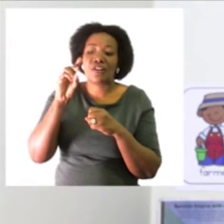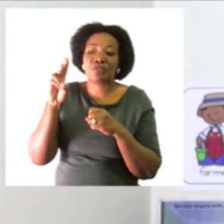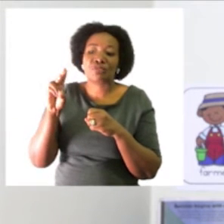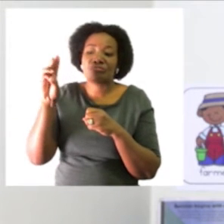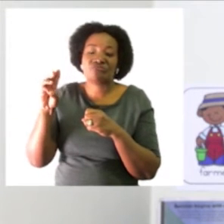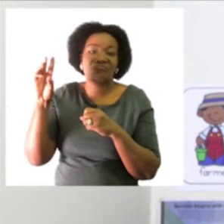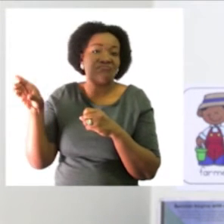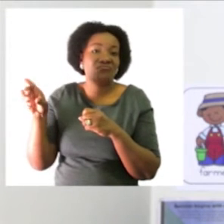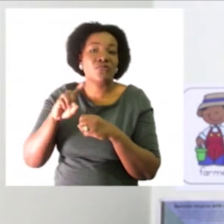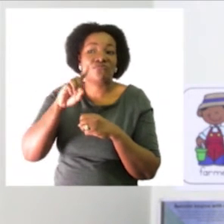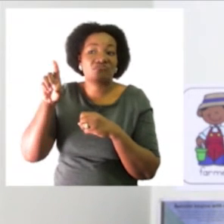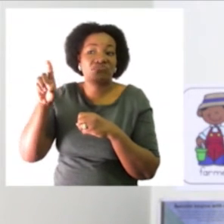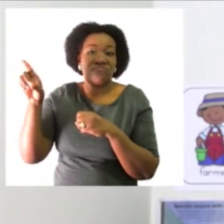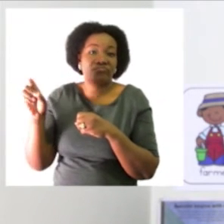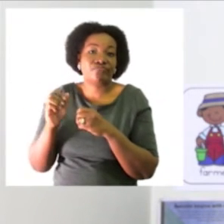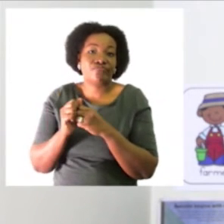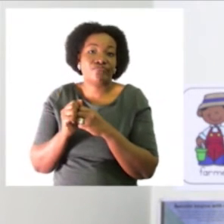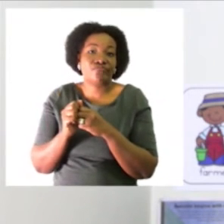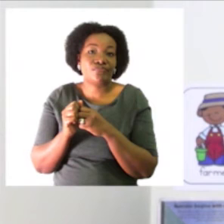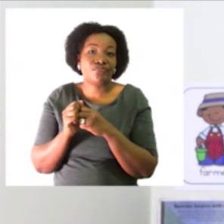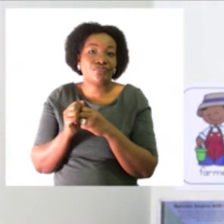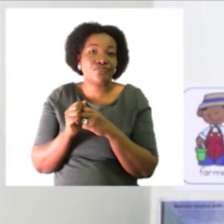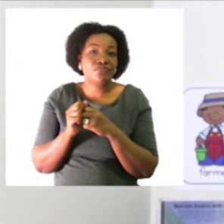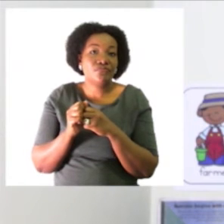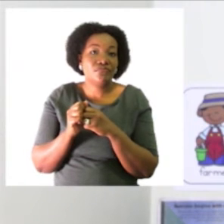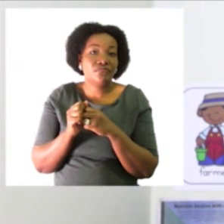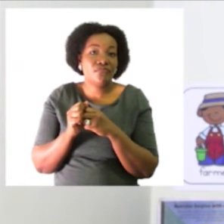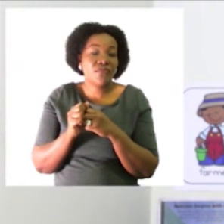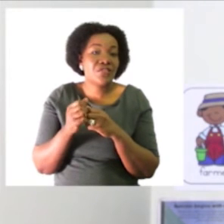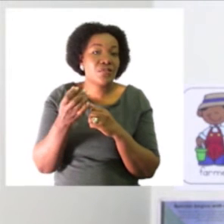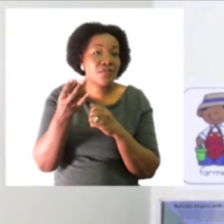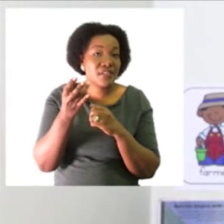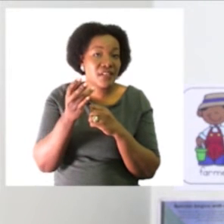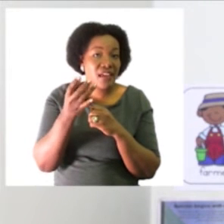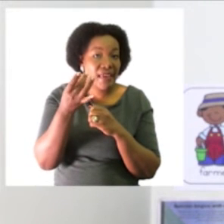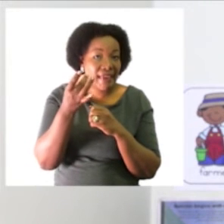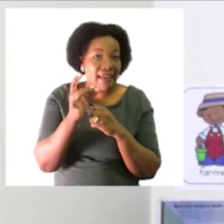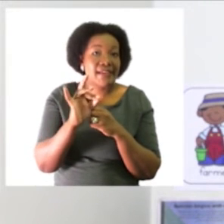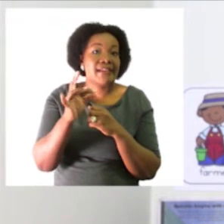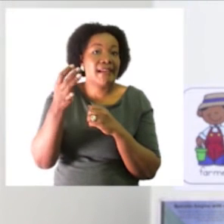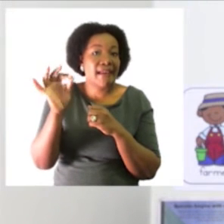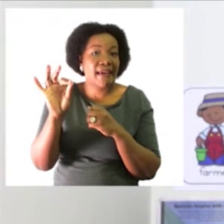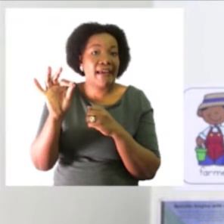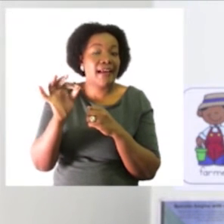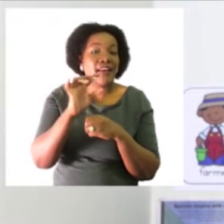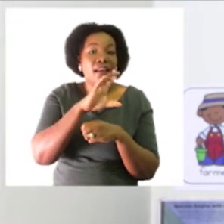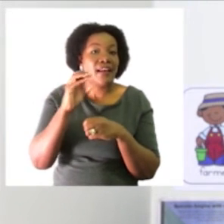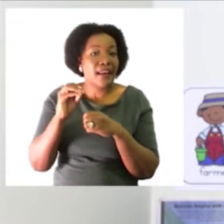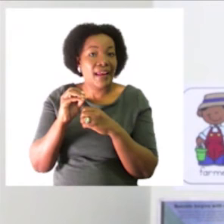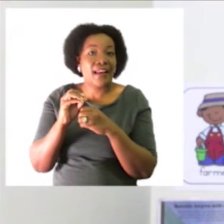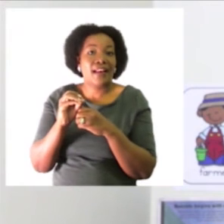already have the 7 here, so we count on from the next number, 8, 9,